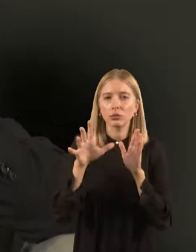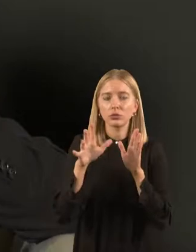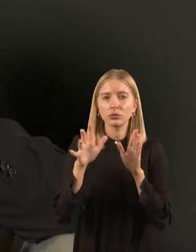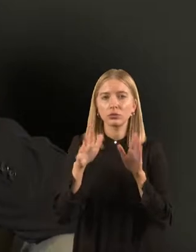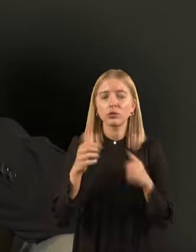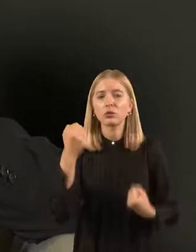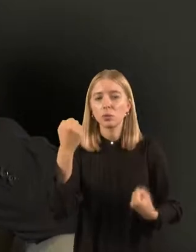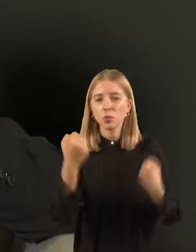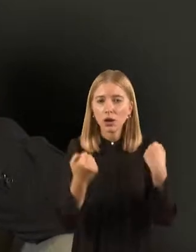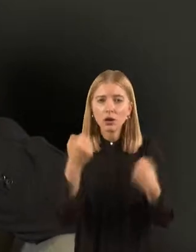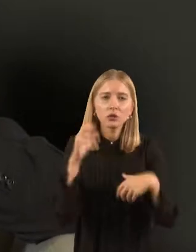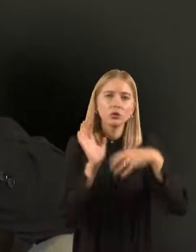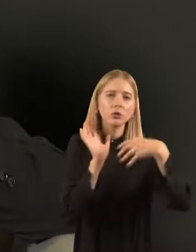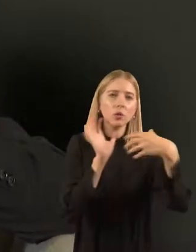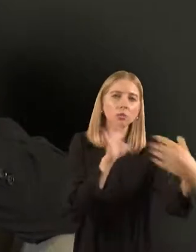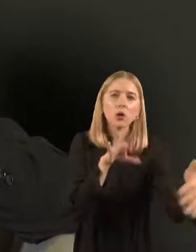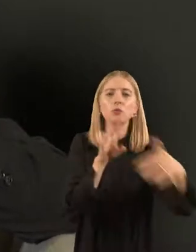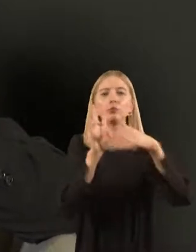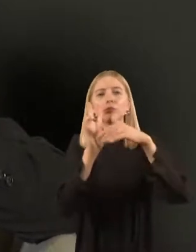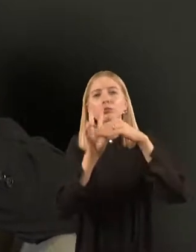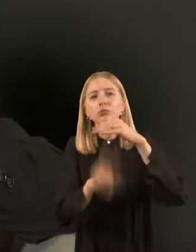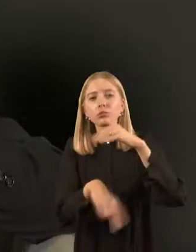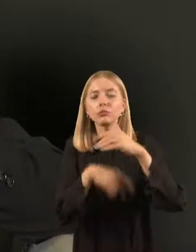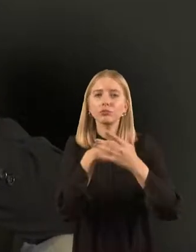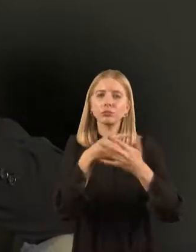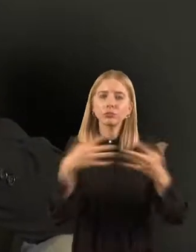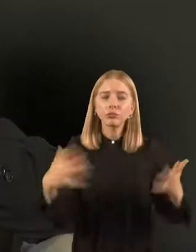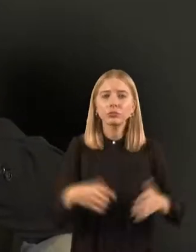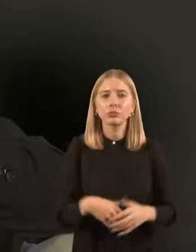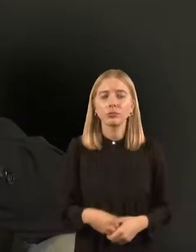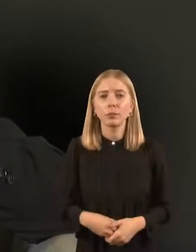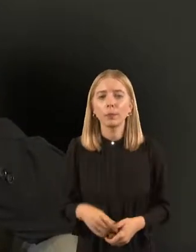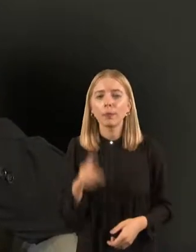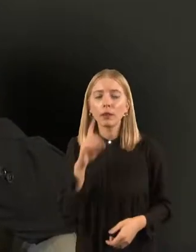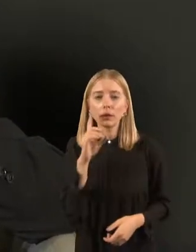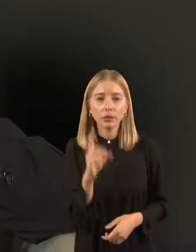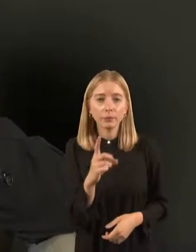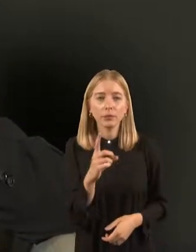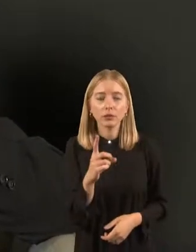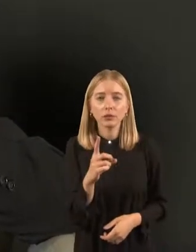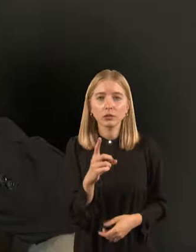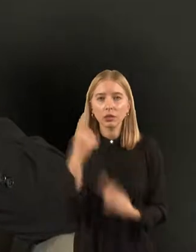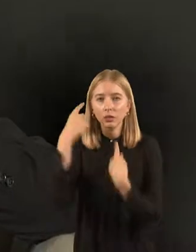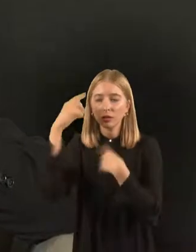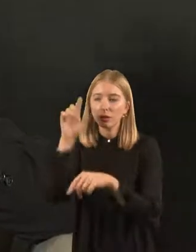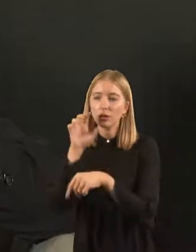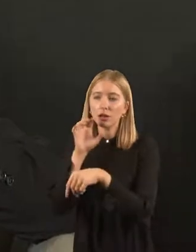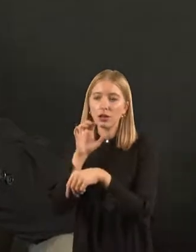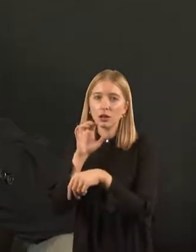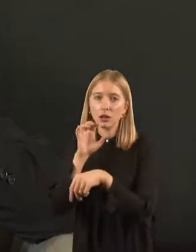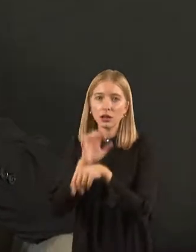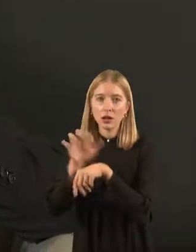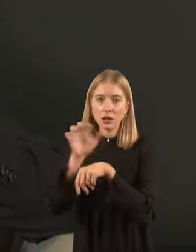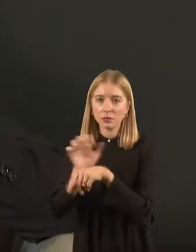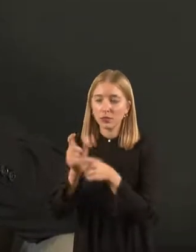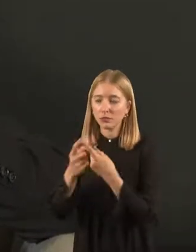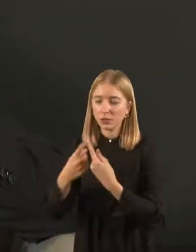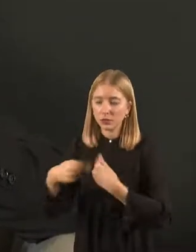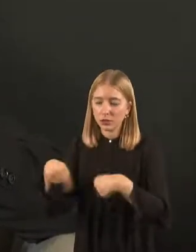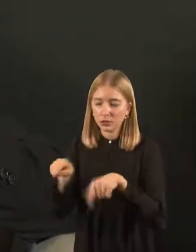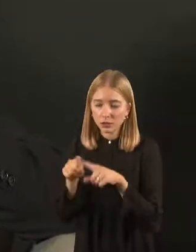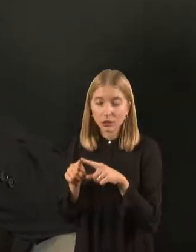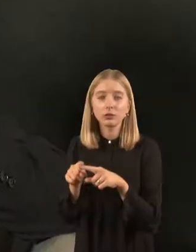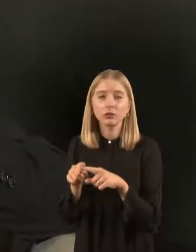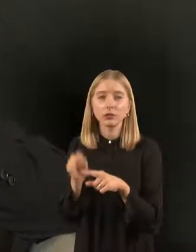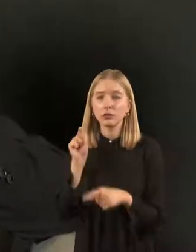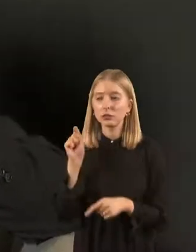productive sectors, the electrification and digitalization of the production is happening very fast also. And in